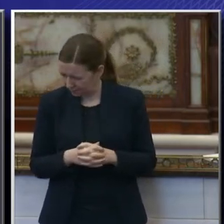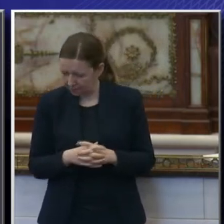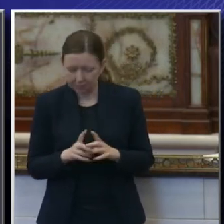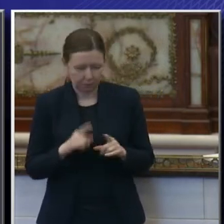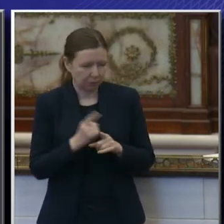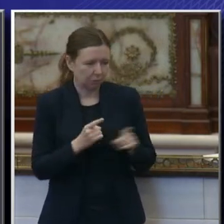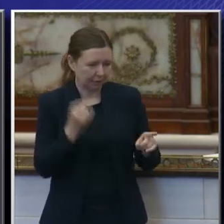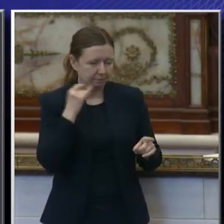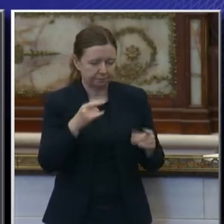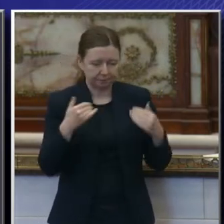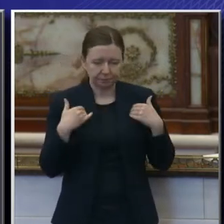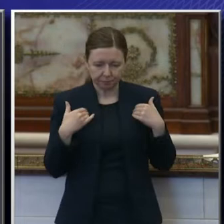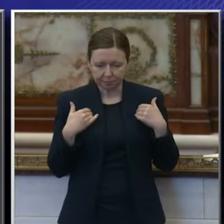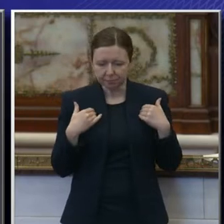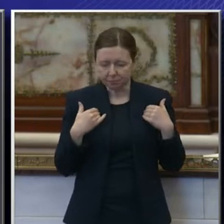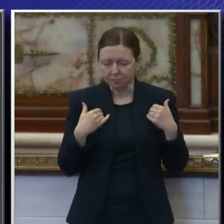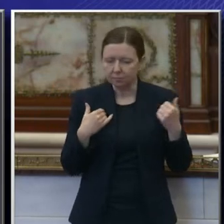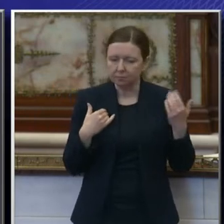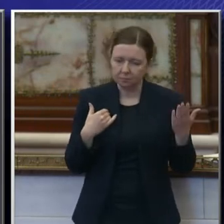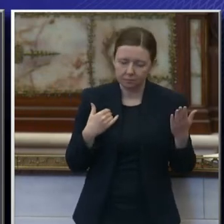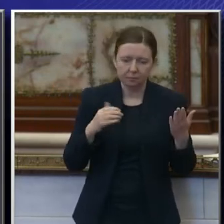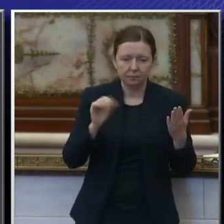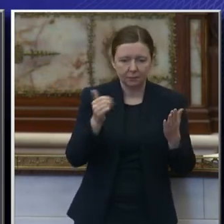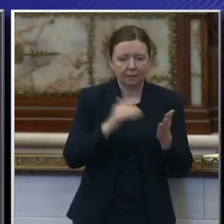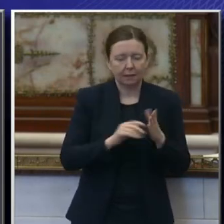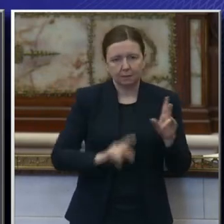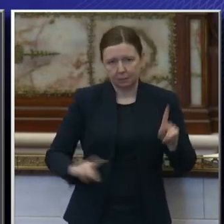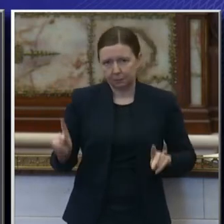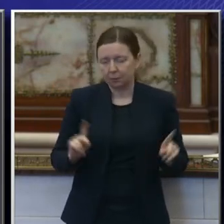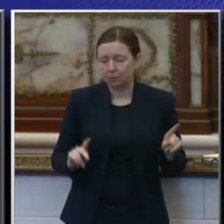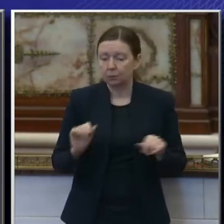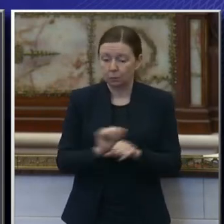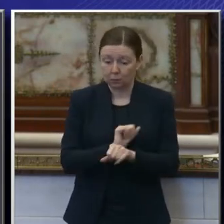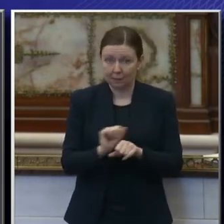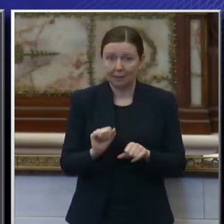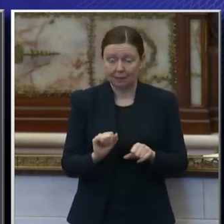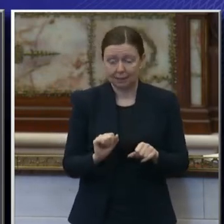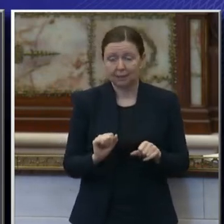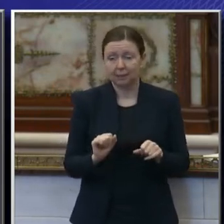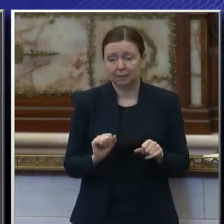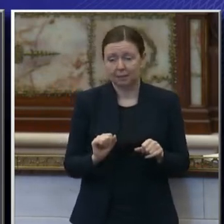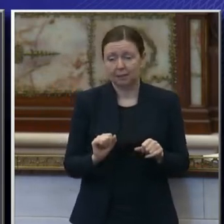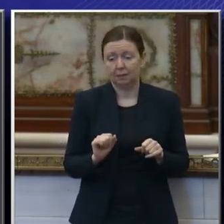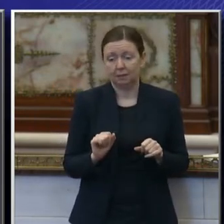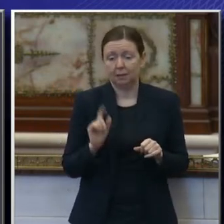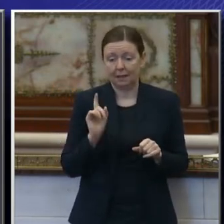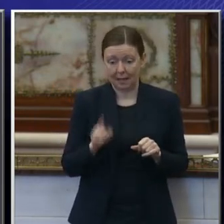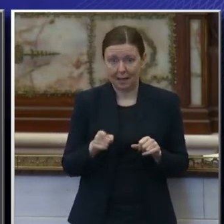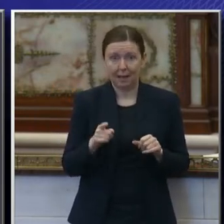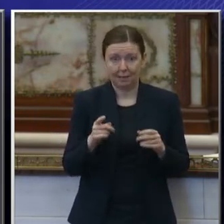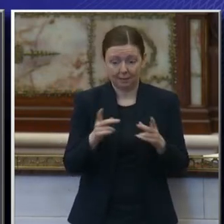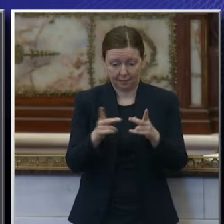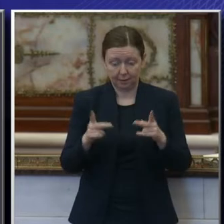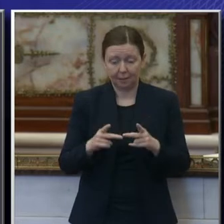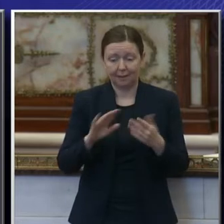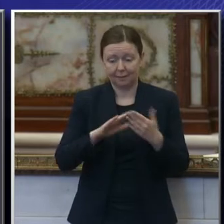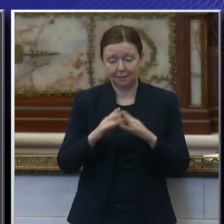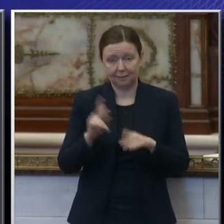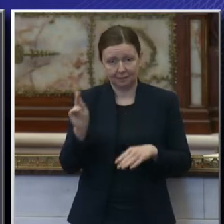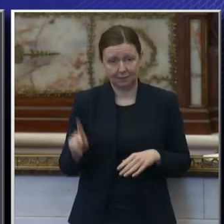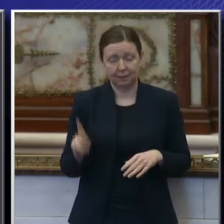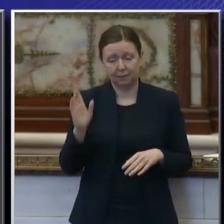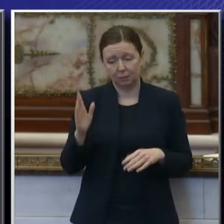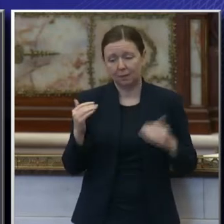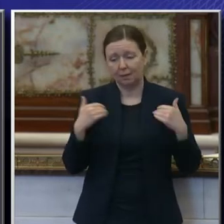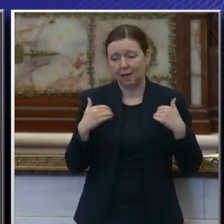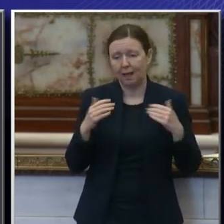You know, if you have this, if you have 10,000 people working at the PES site, the city of Philadelphia, there's going to